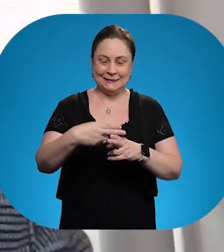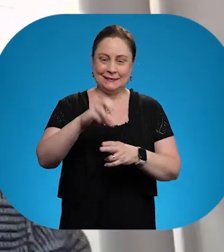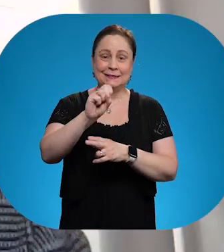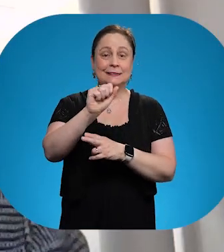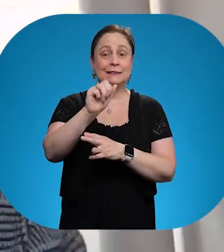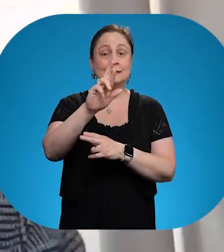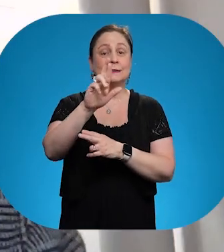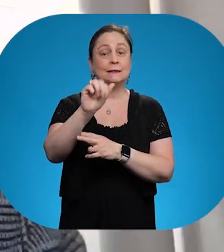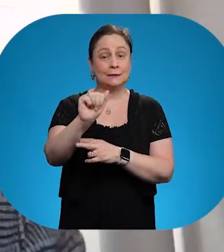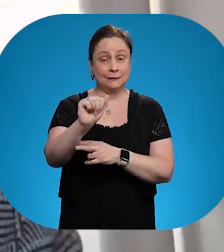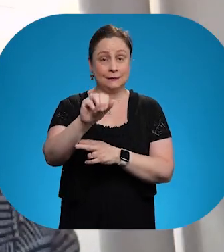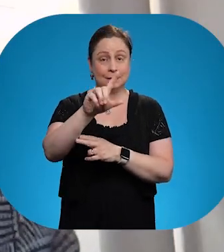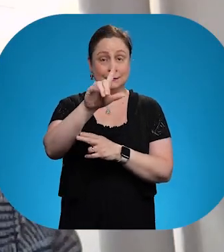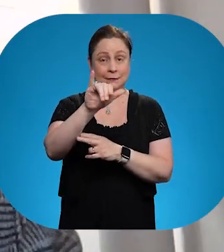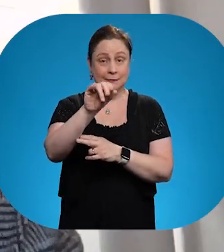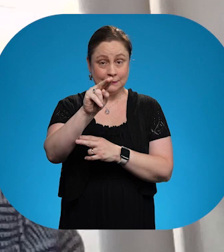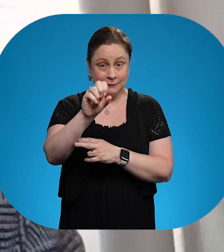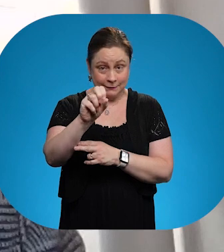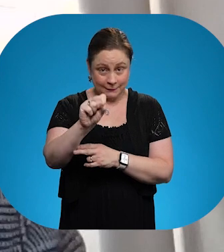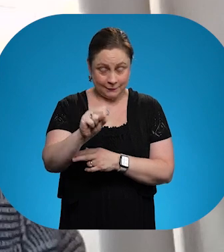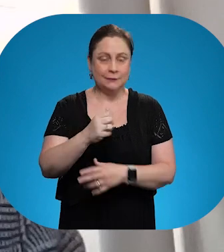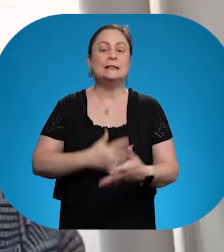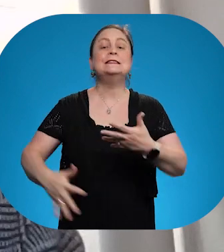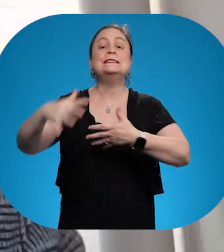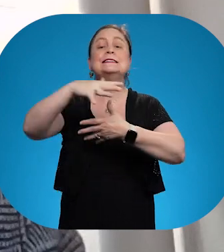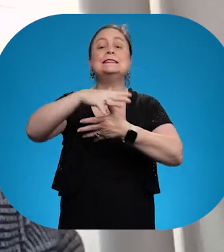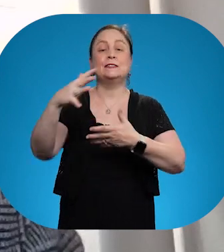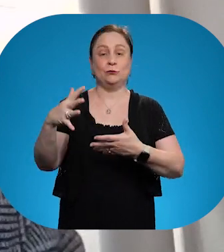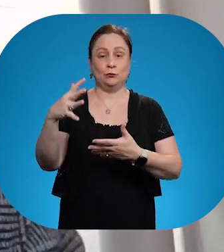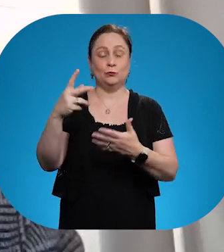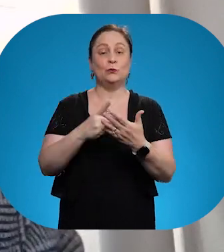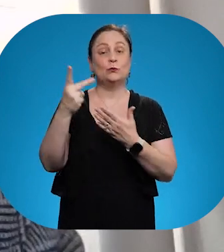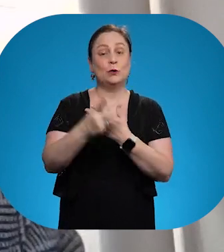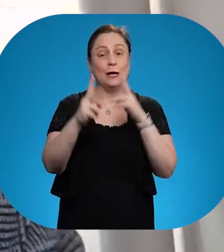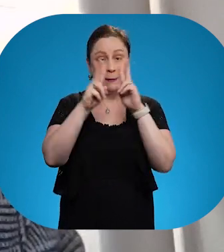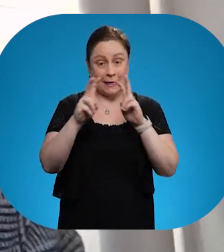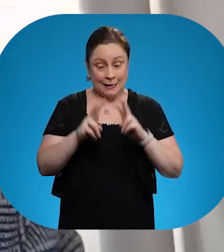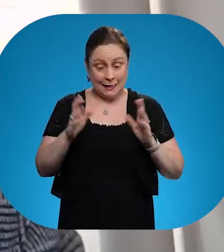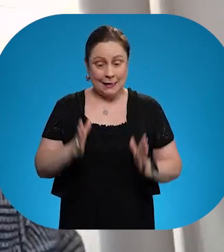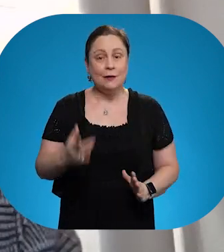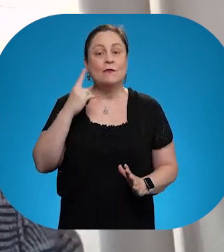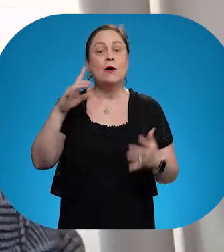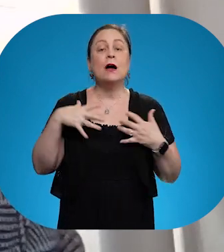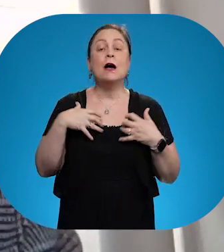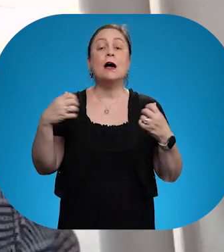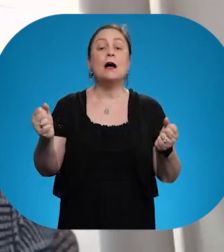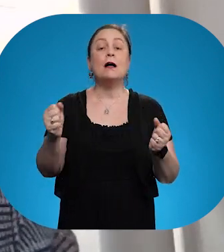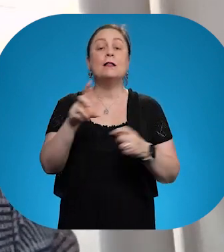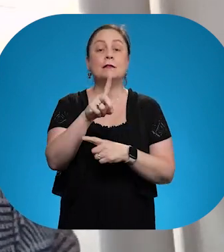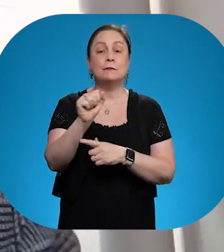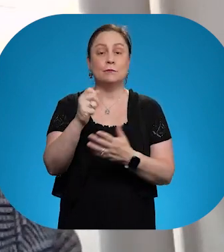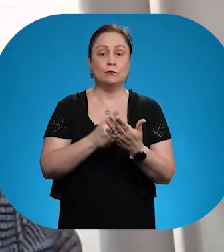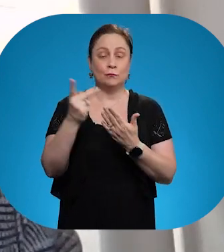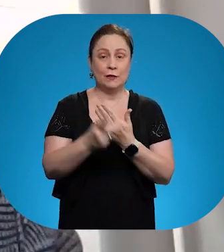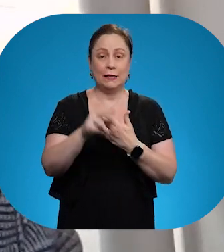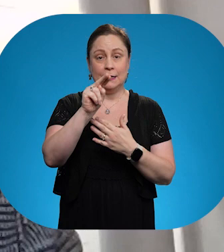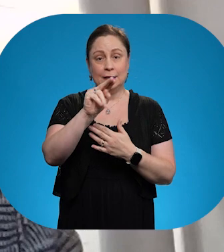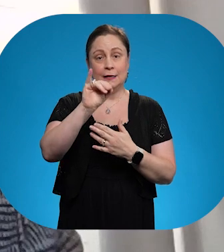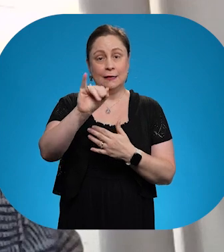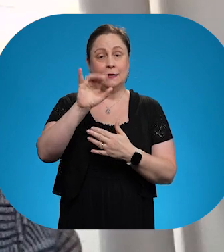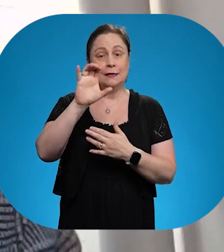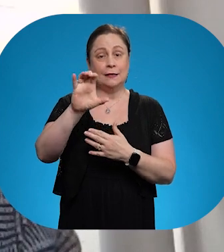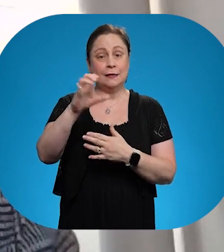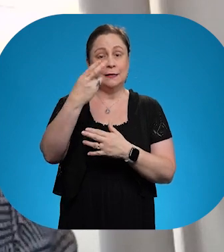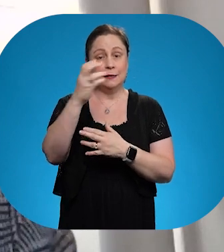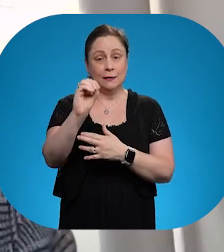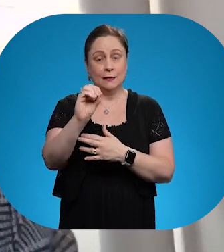Hello, my name is Sarah Lyons. I am the Senior Program Analyst for the Health and Disability Program at